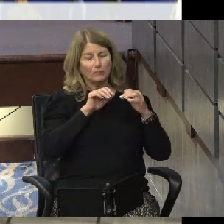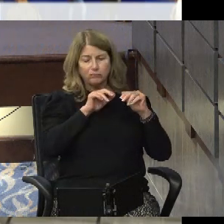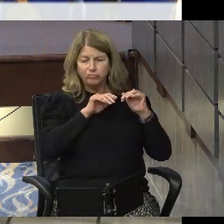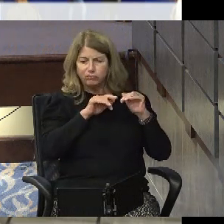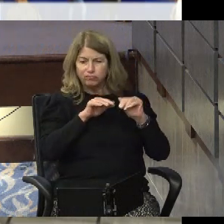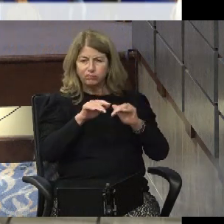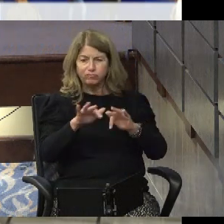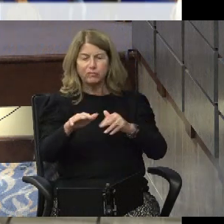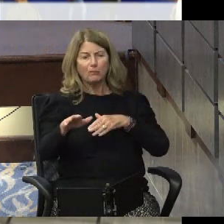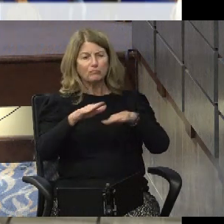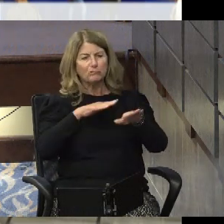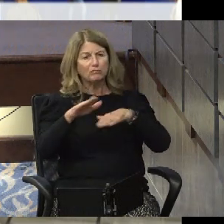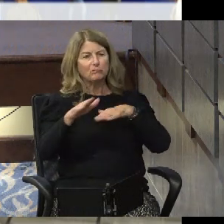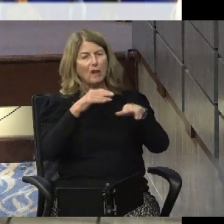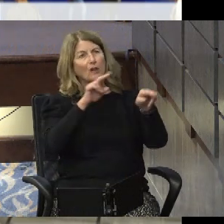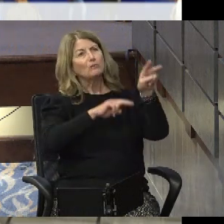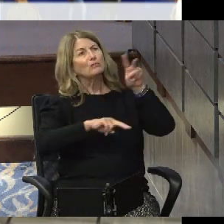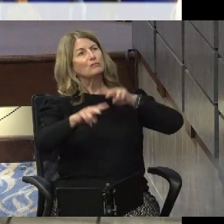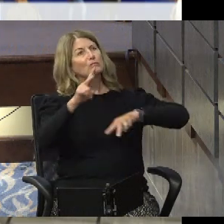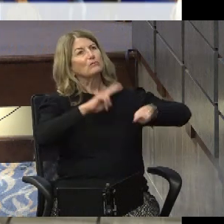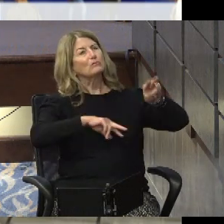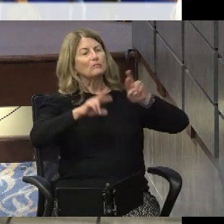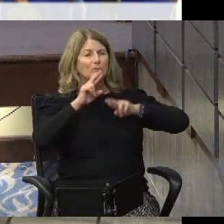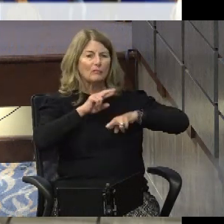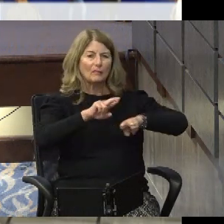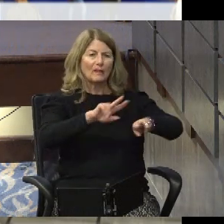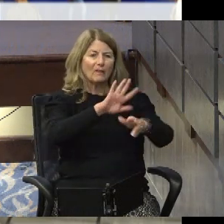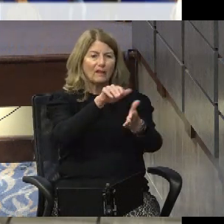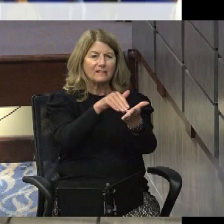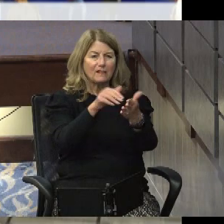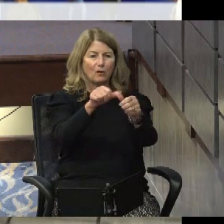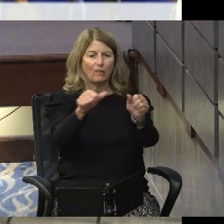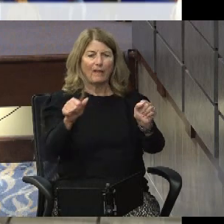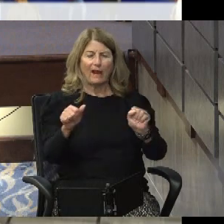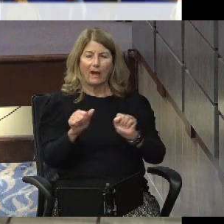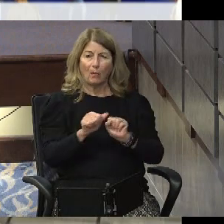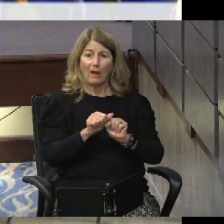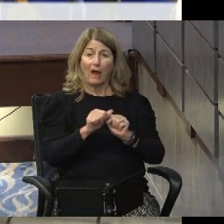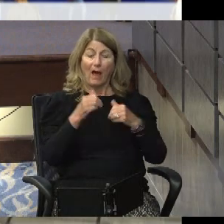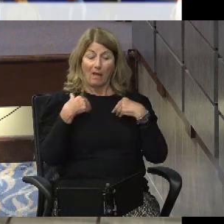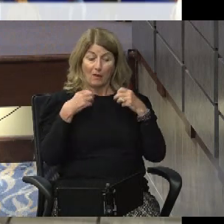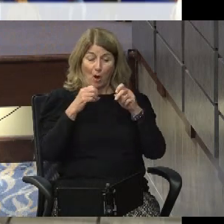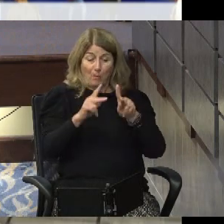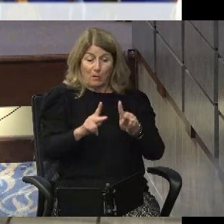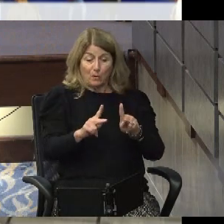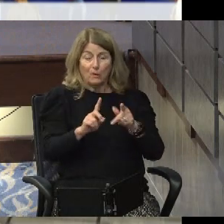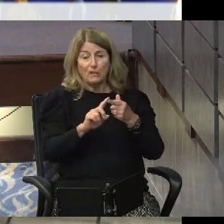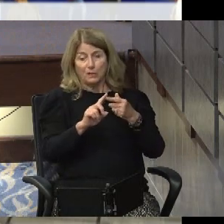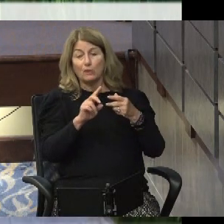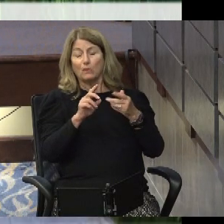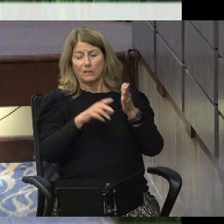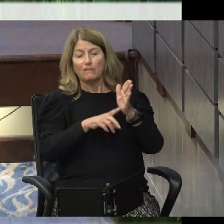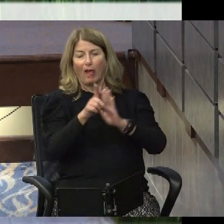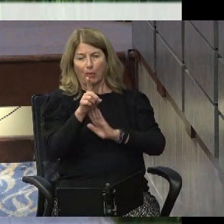river. And then in the center of that space, looking at that as another opportunity for interpretive elements.